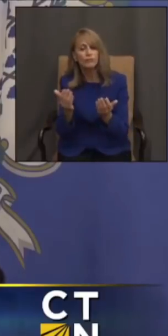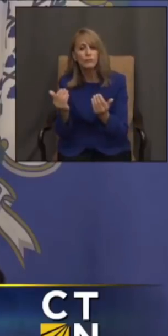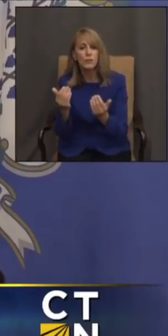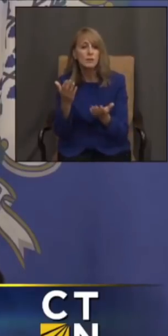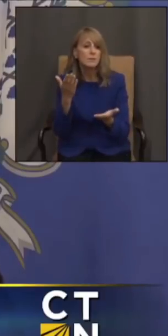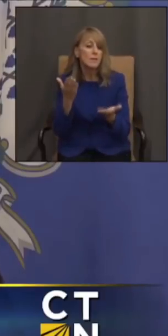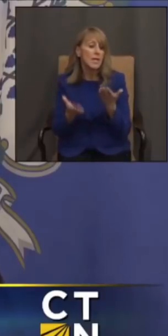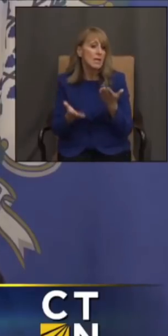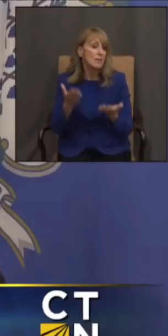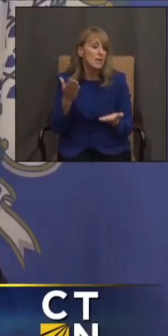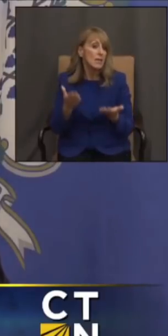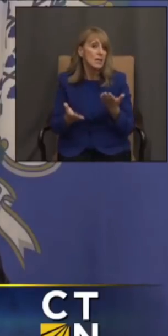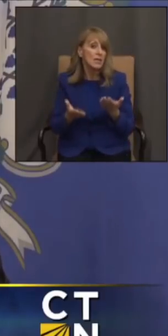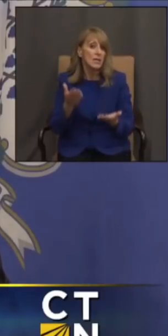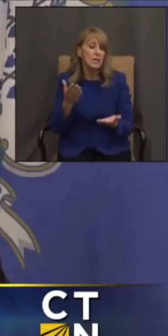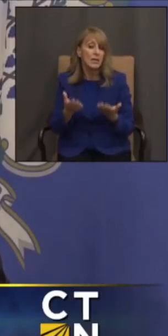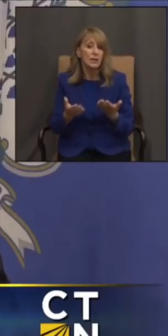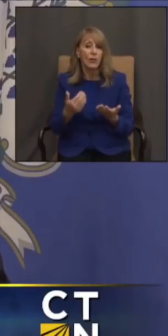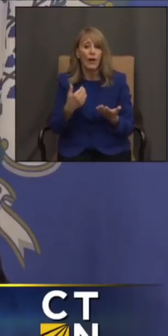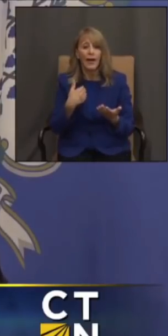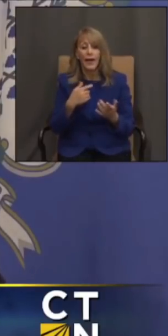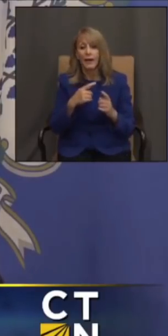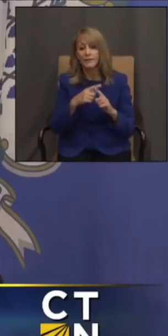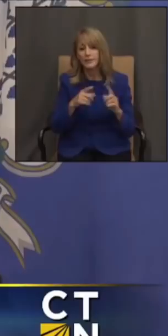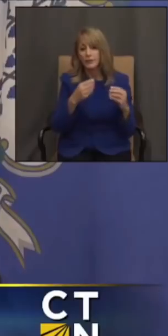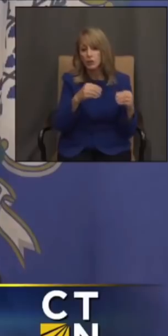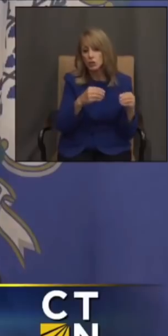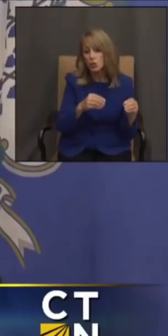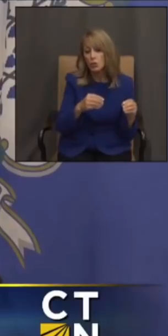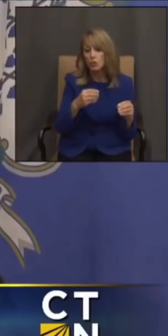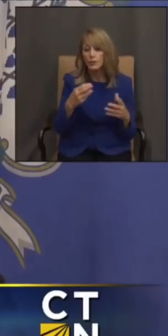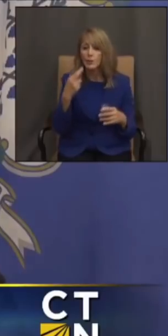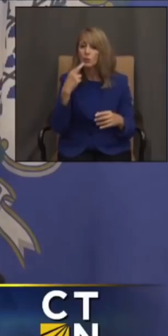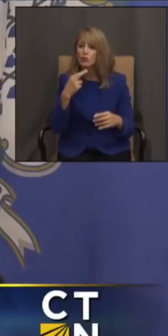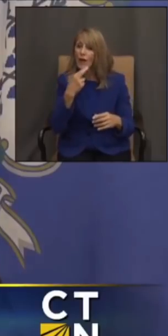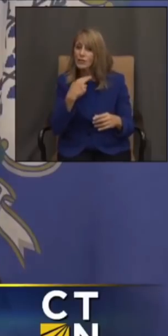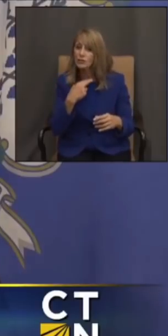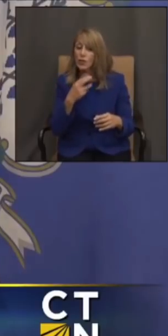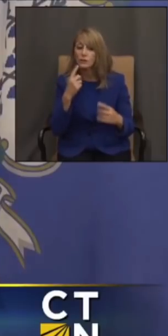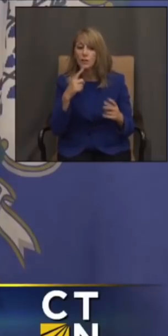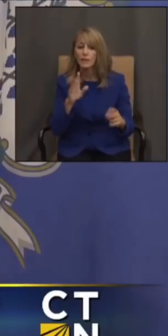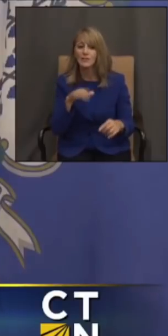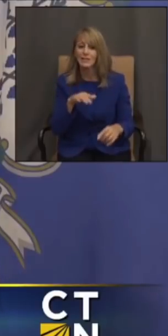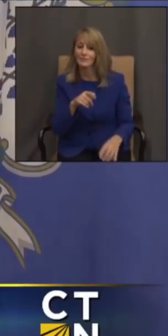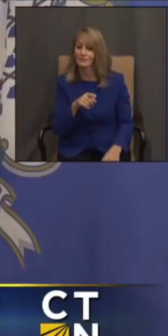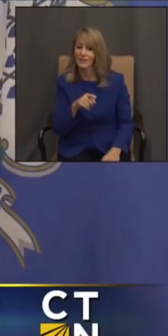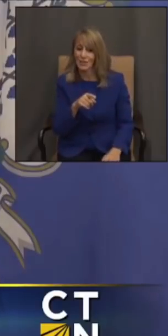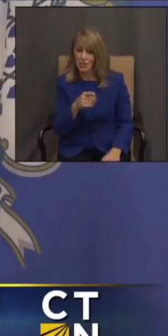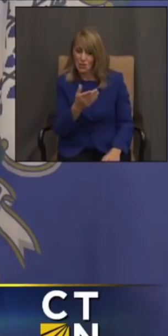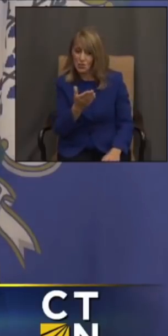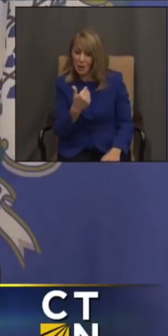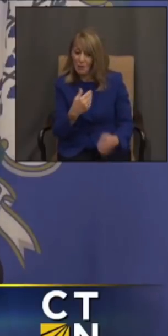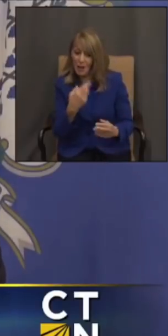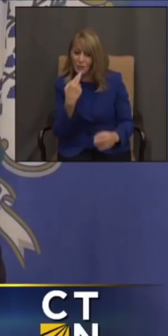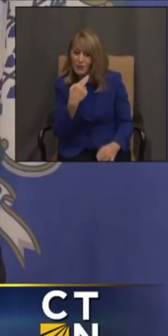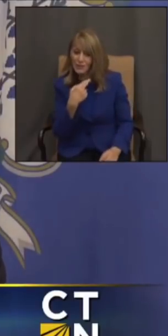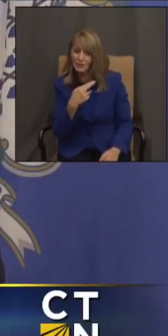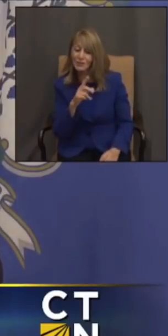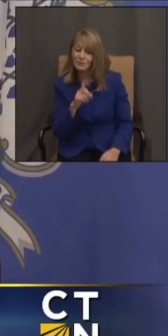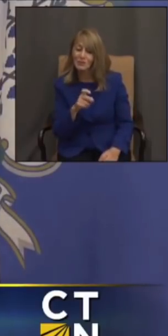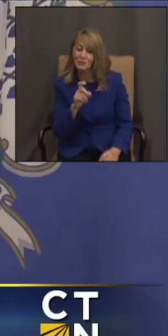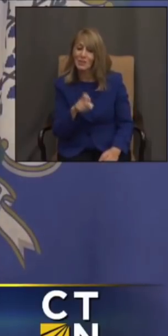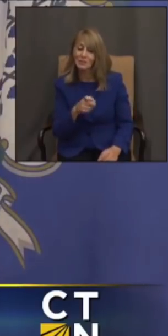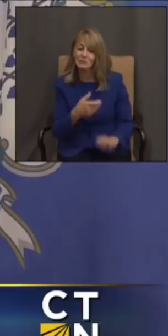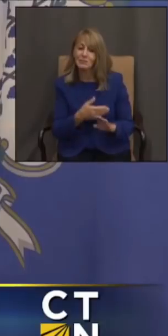Paz, that you're going to have stores and restaurants that say we feel more comfortable only having vaccinated people coming in there, and that'll be one